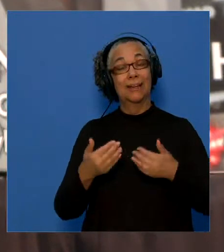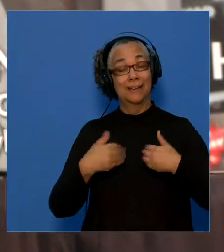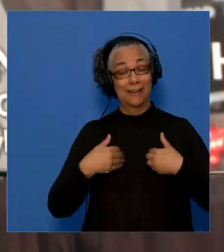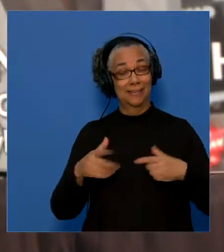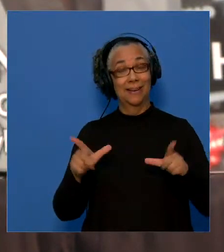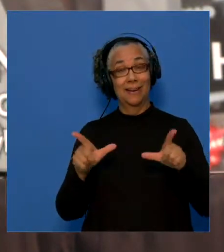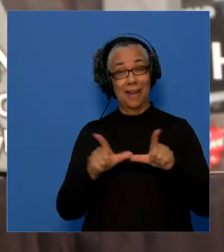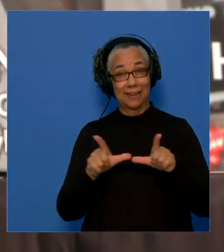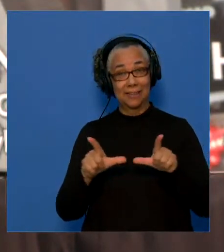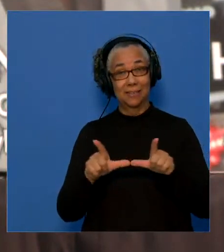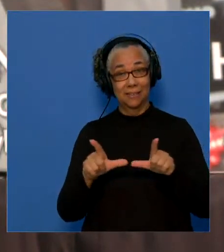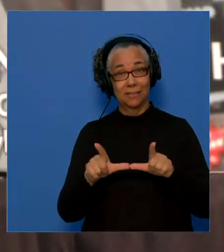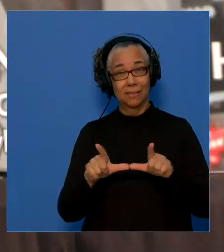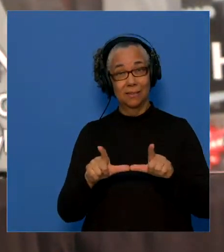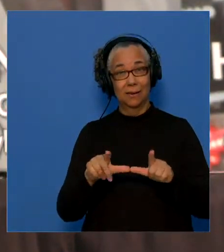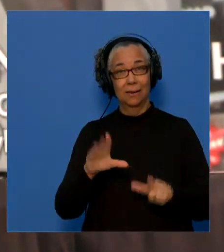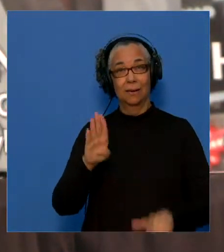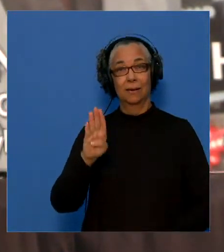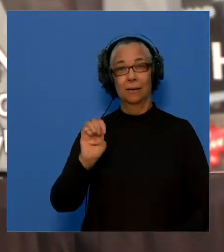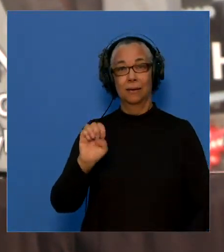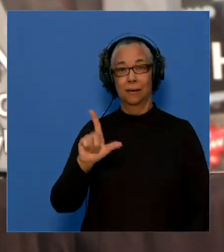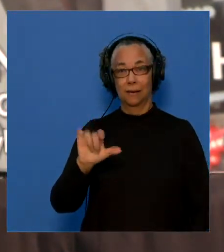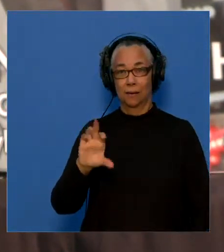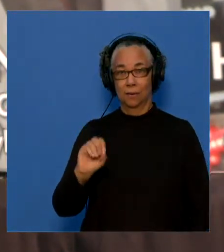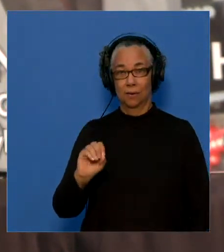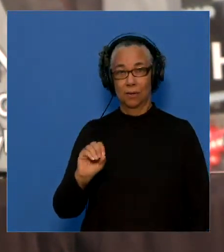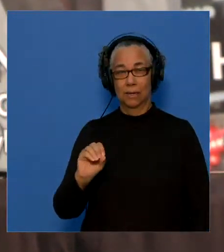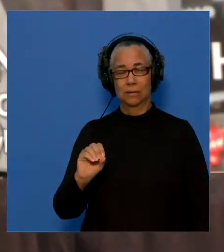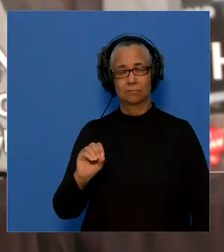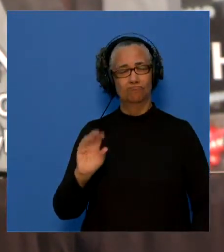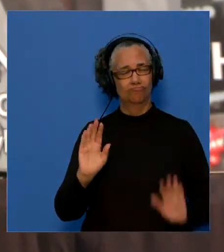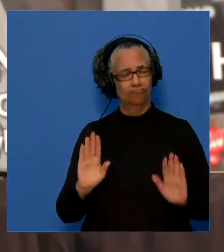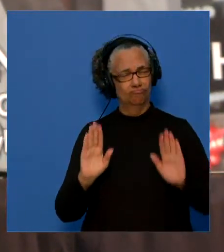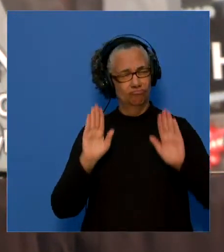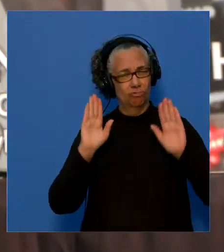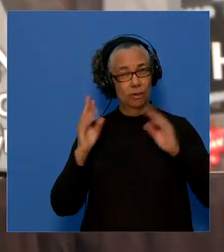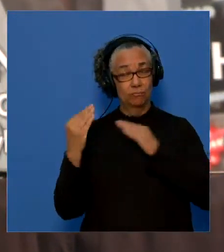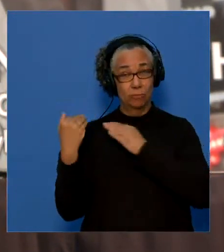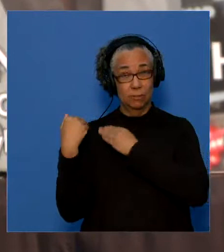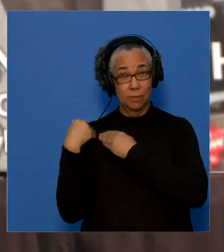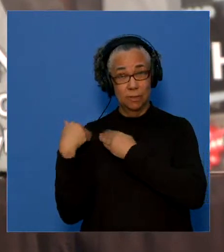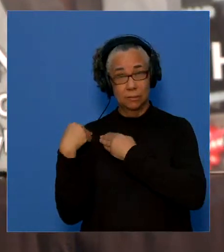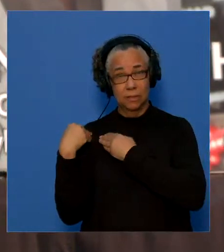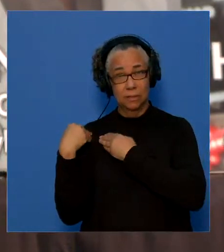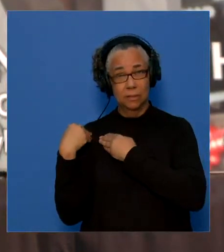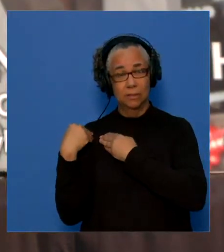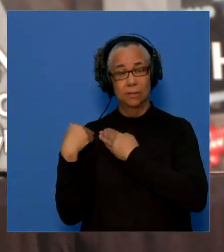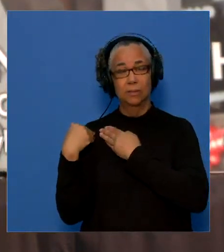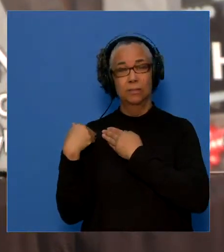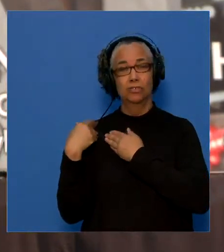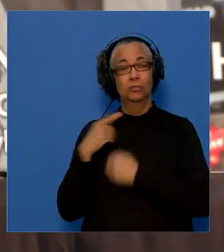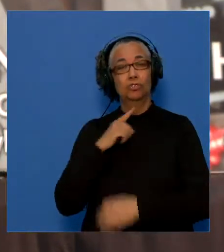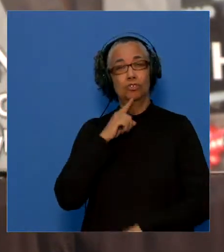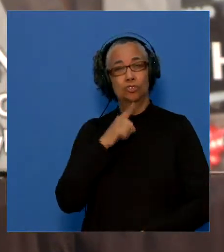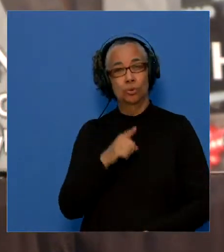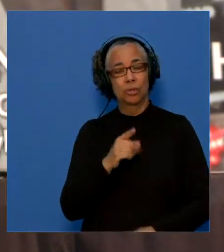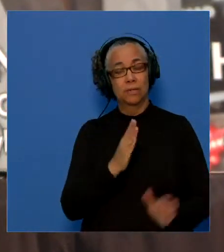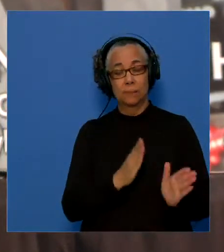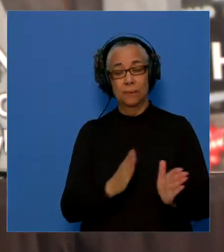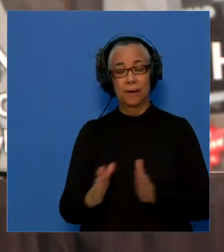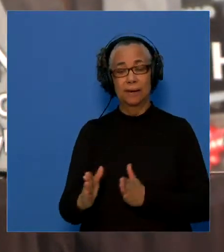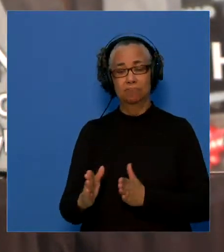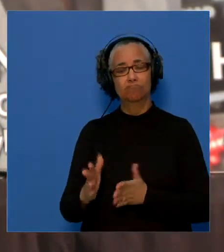license, BELCO has a greater duty to ensure that there is a plan to mitigate all